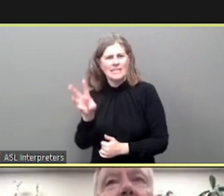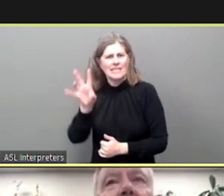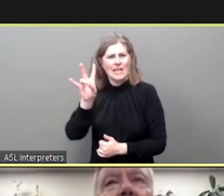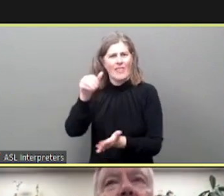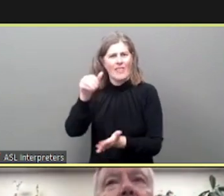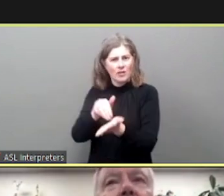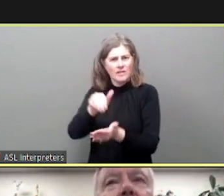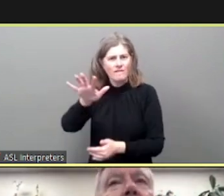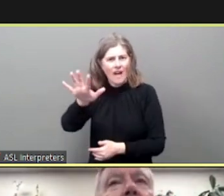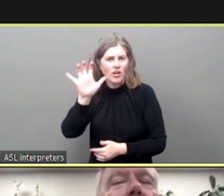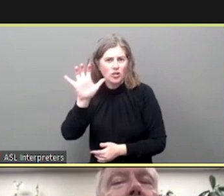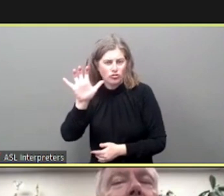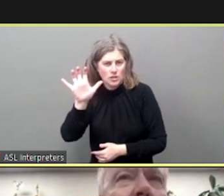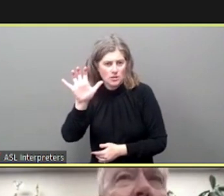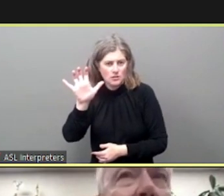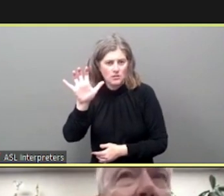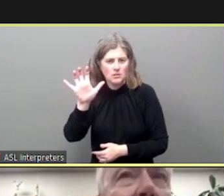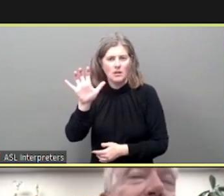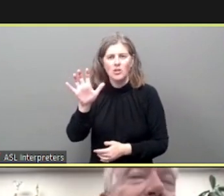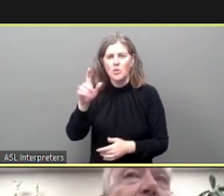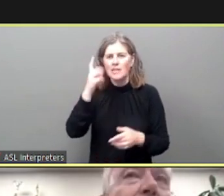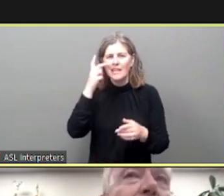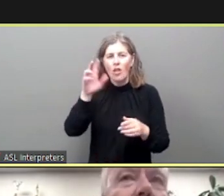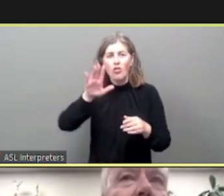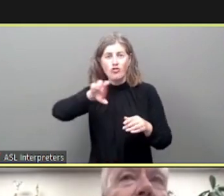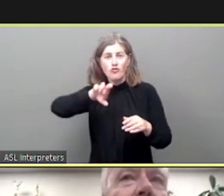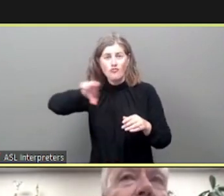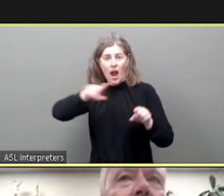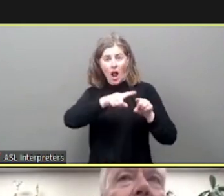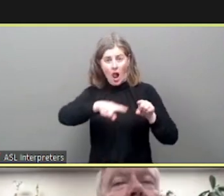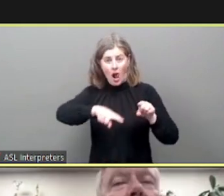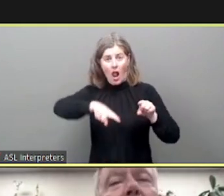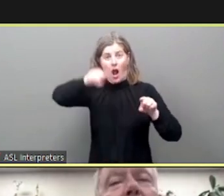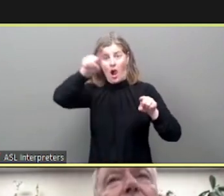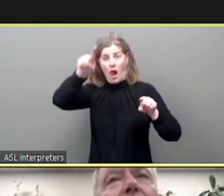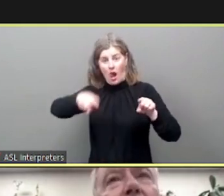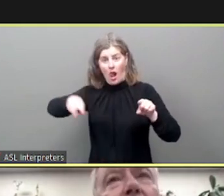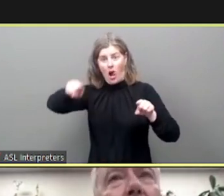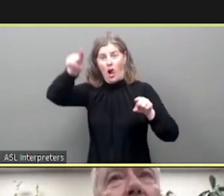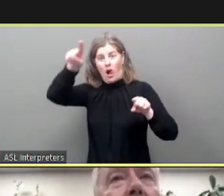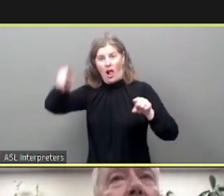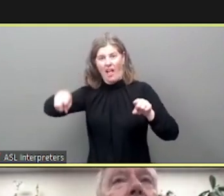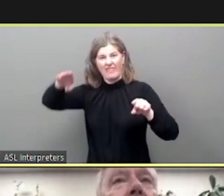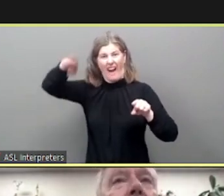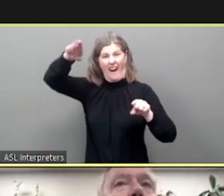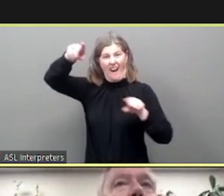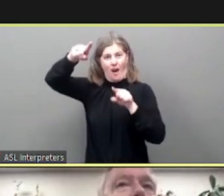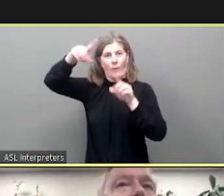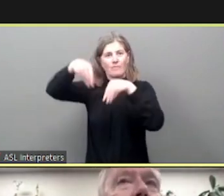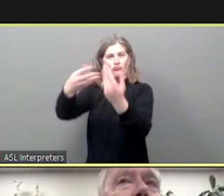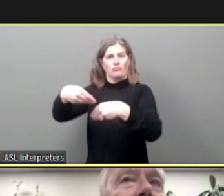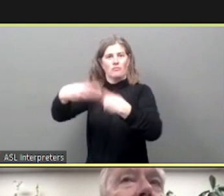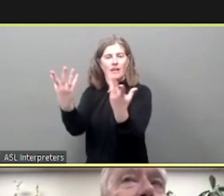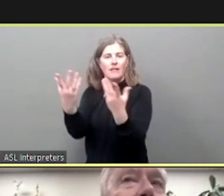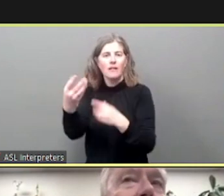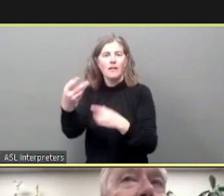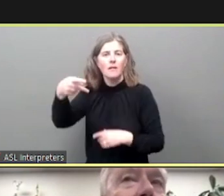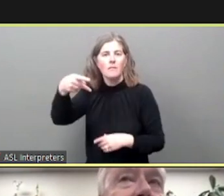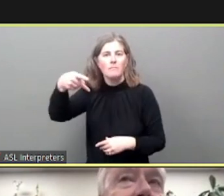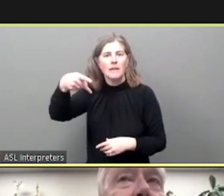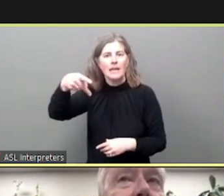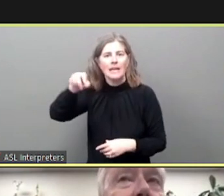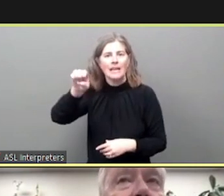167,500. And those choppy lines there on the right going up and down, the higher values are when we do give out